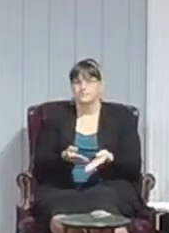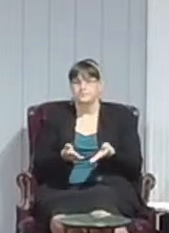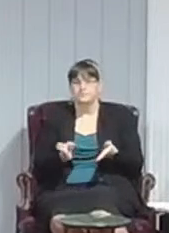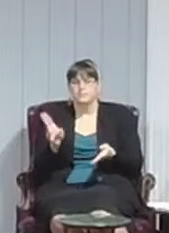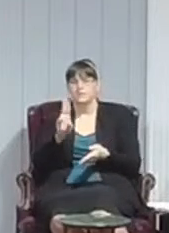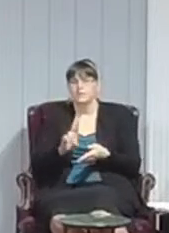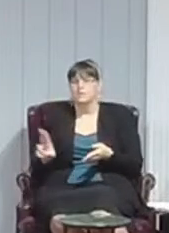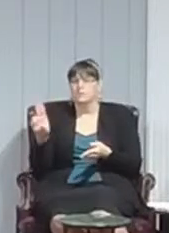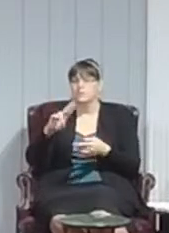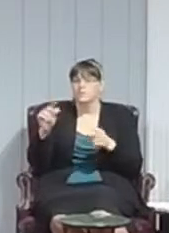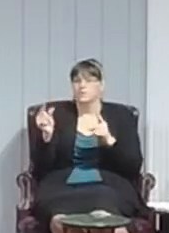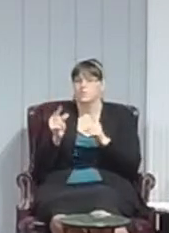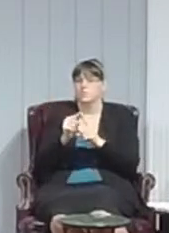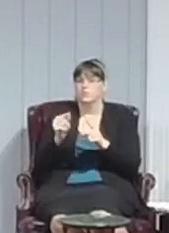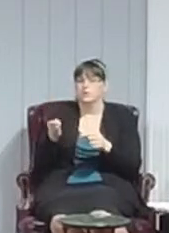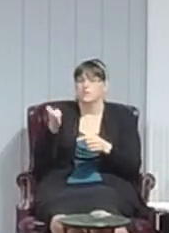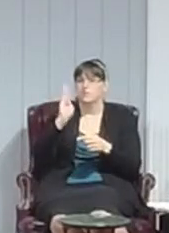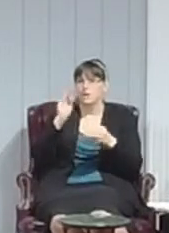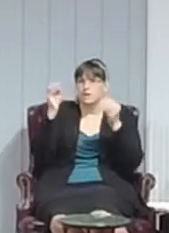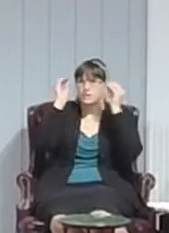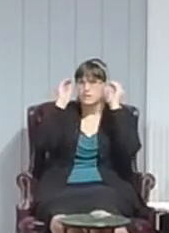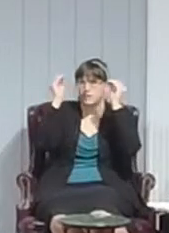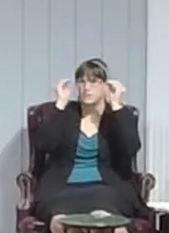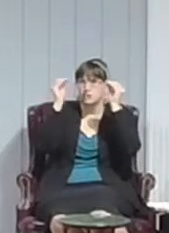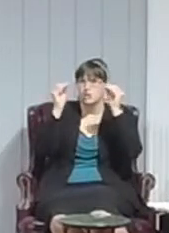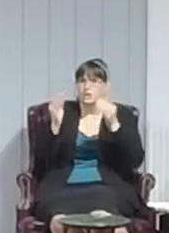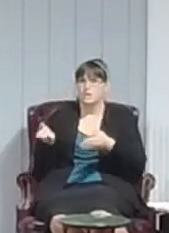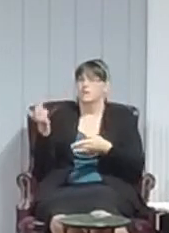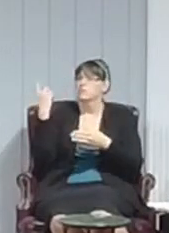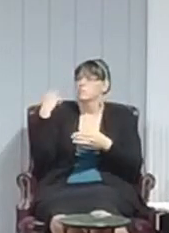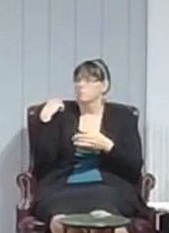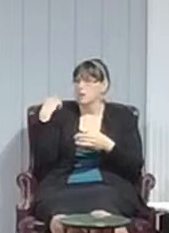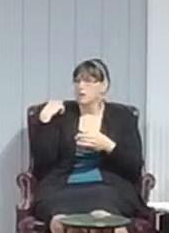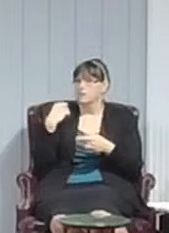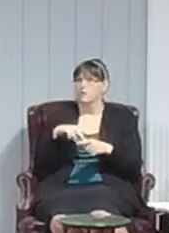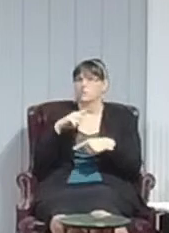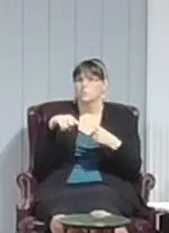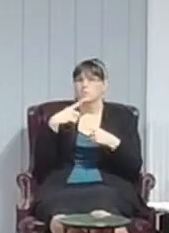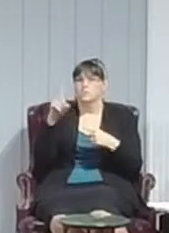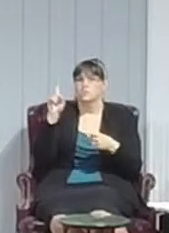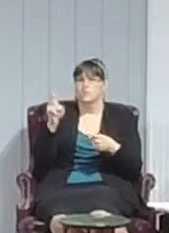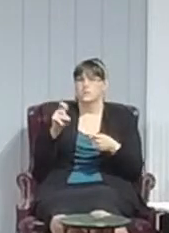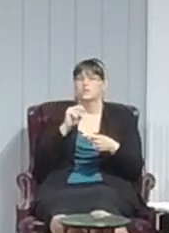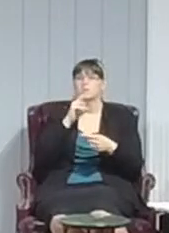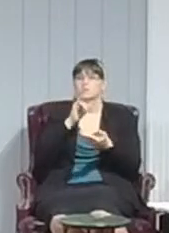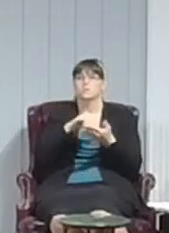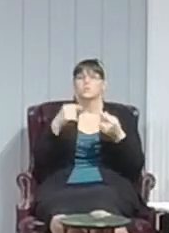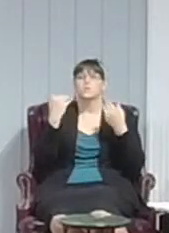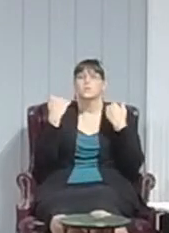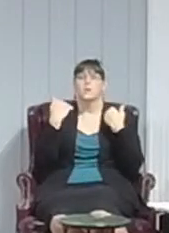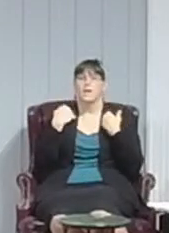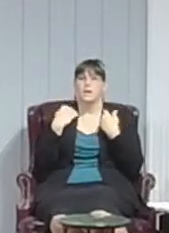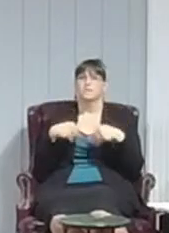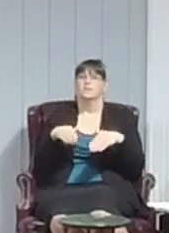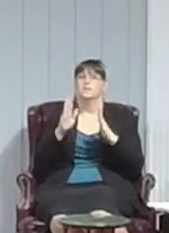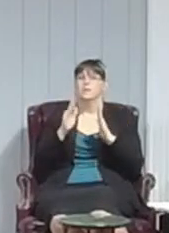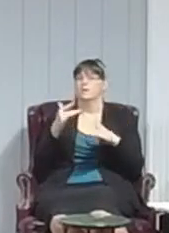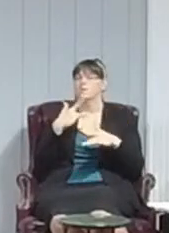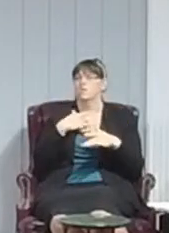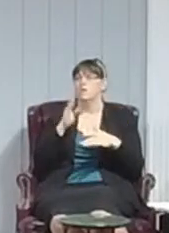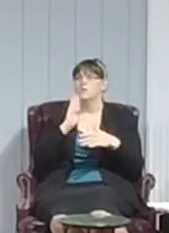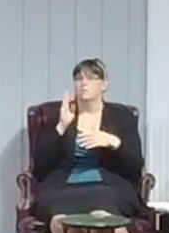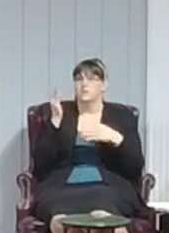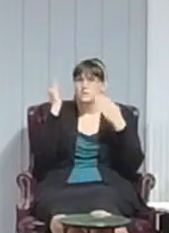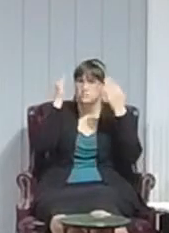teaching it to you, and then bringing it back up and reminding you when you need it so that you don't have to let your heart be troubled.